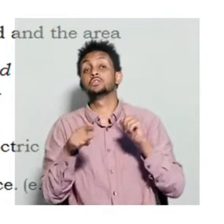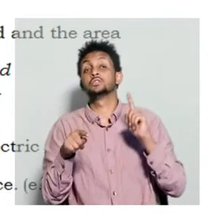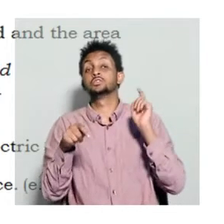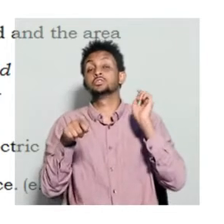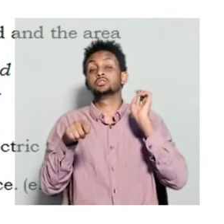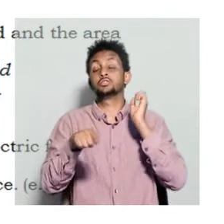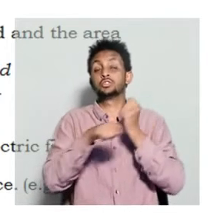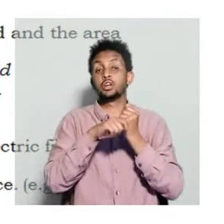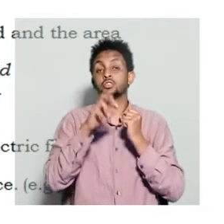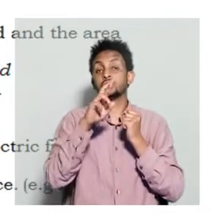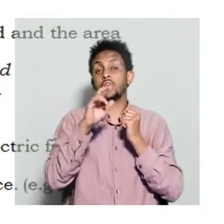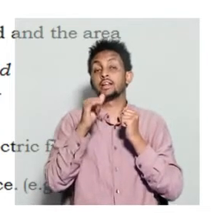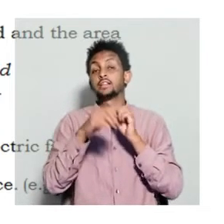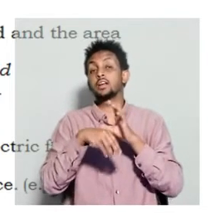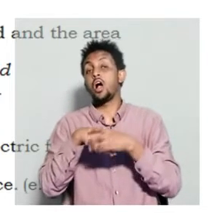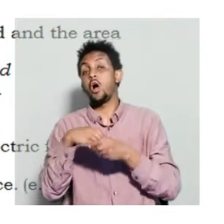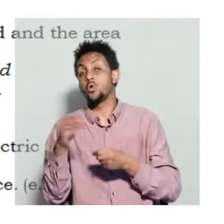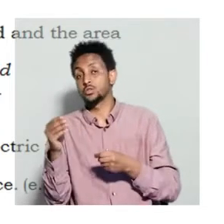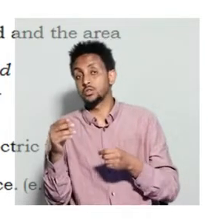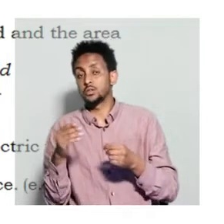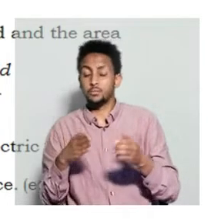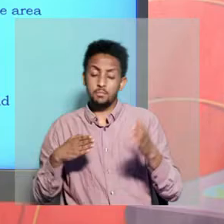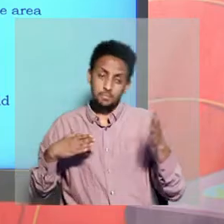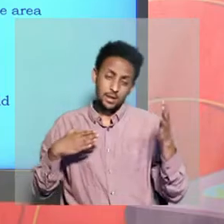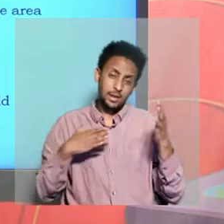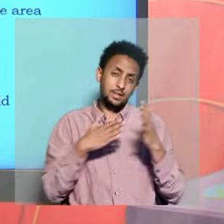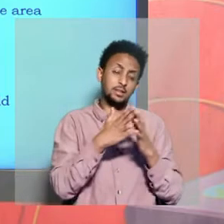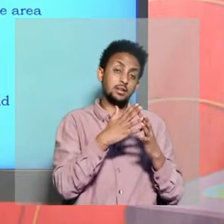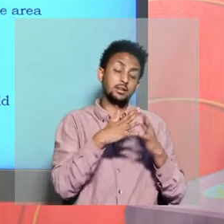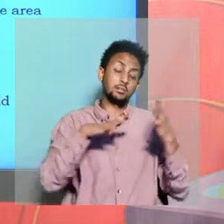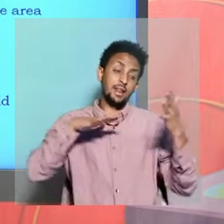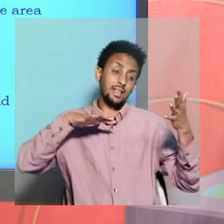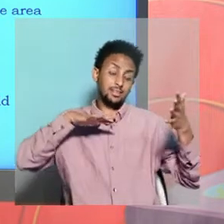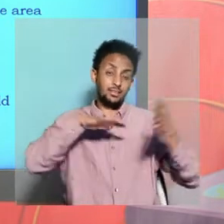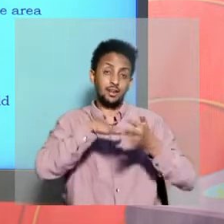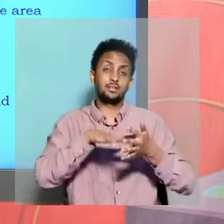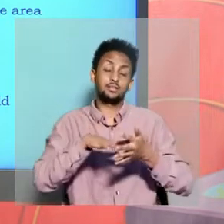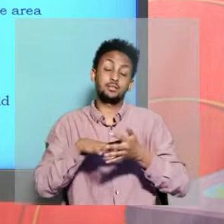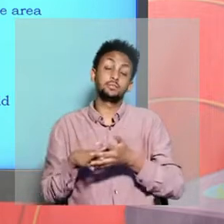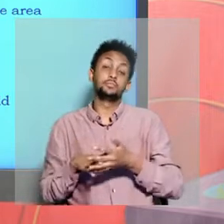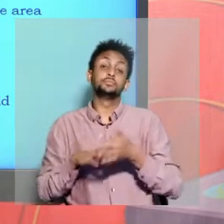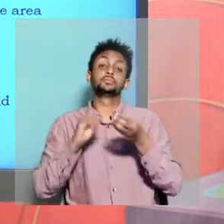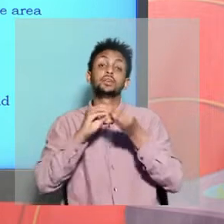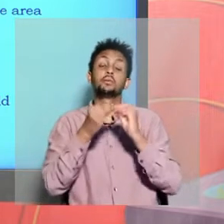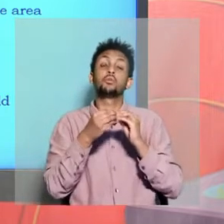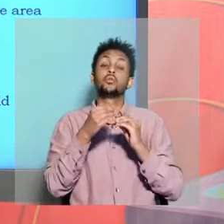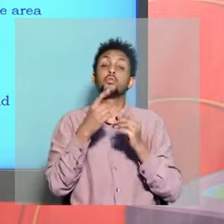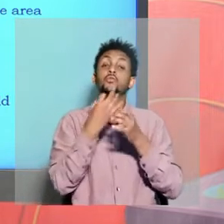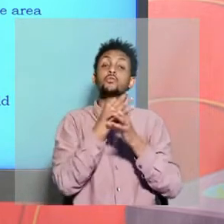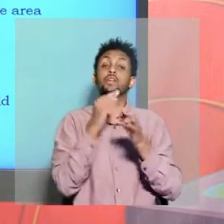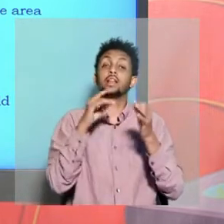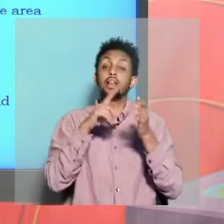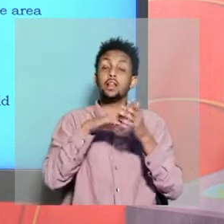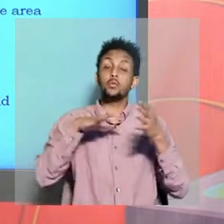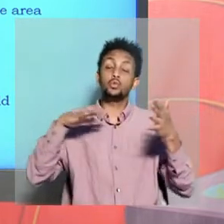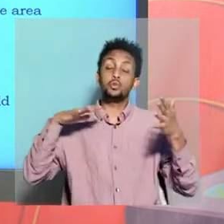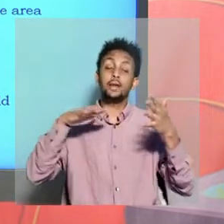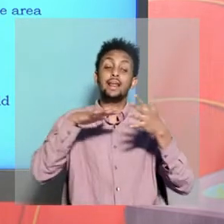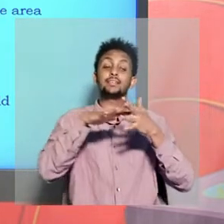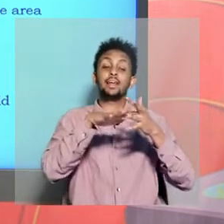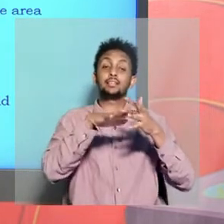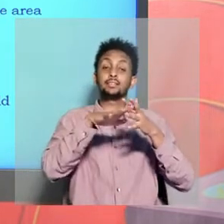be radiating out and penetrates the electric ideal surface. So the number of field lines which penetrates